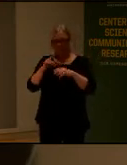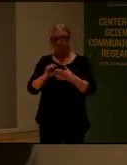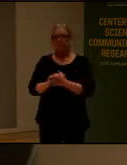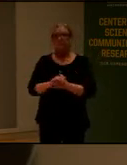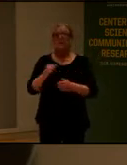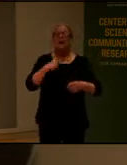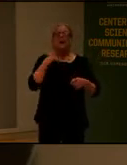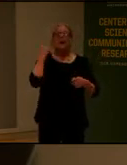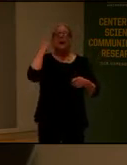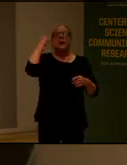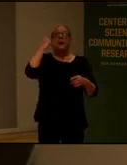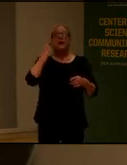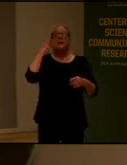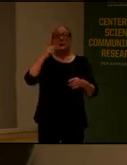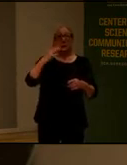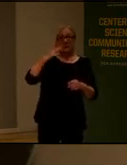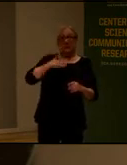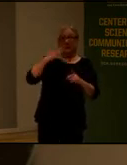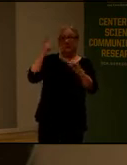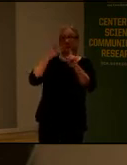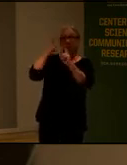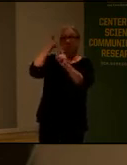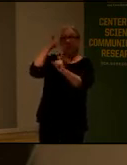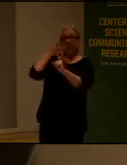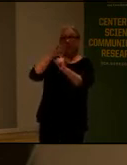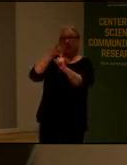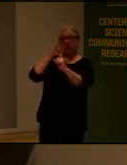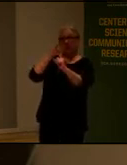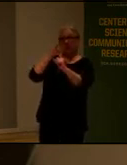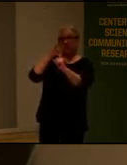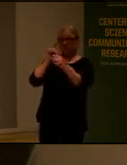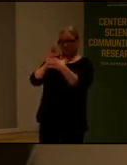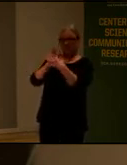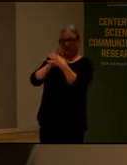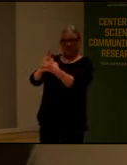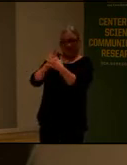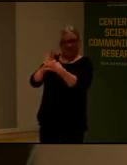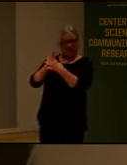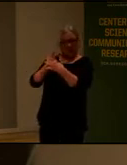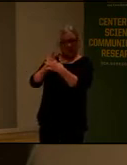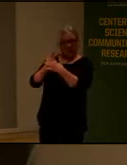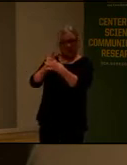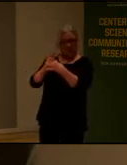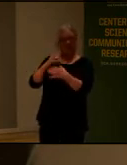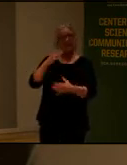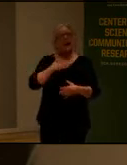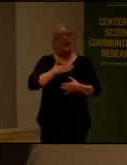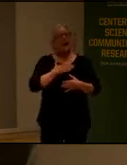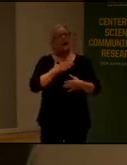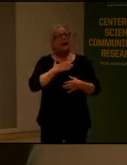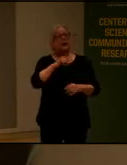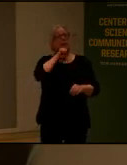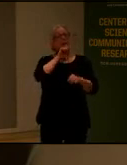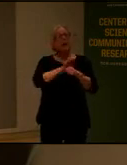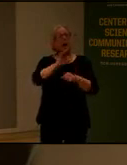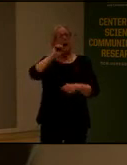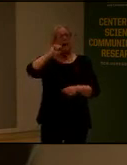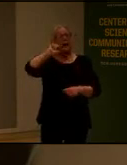think about my mission with that in that patient relationship and that obligation with the oath that I took, and that is to improve their